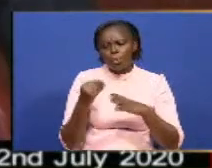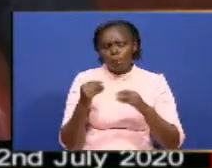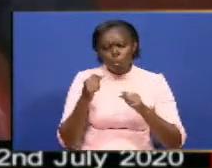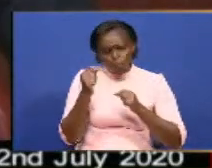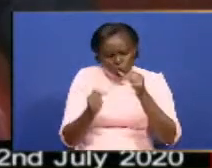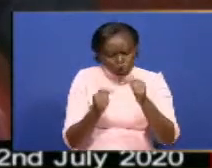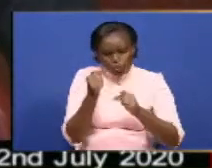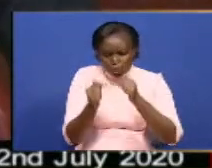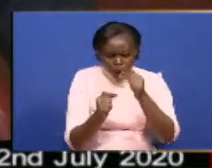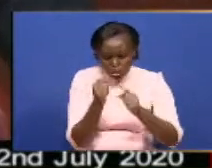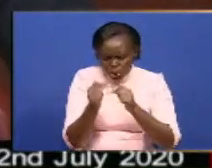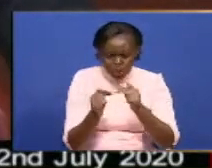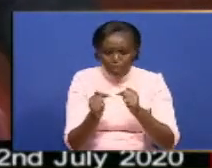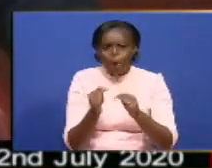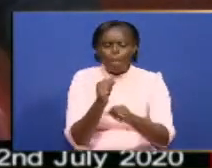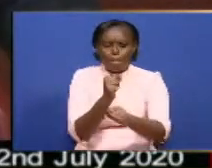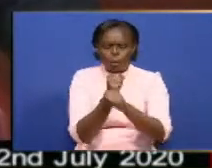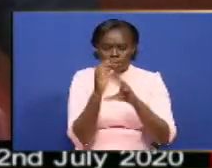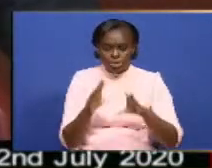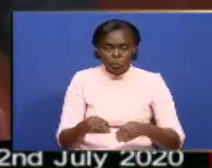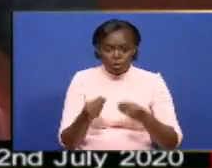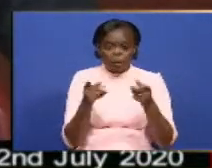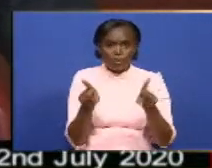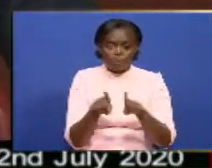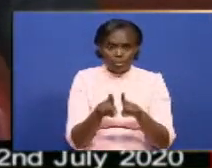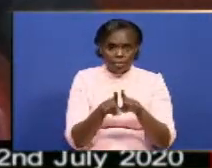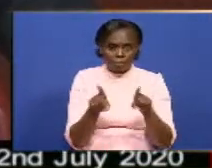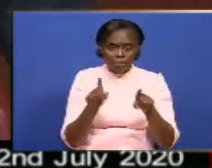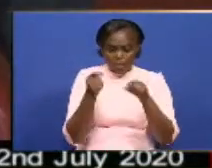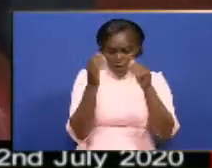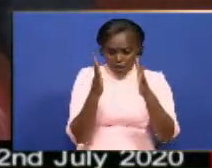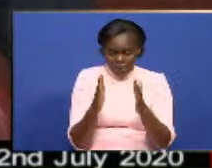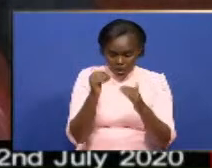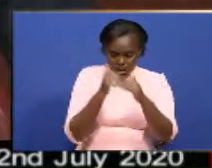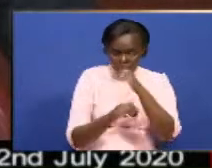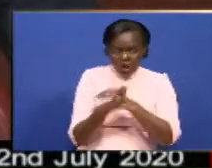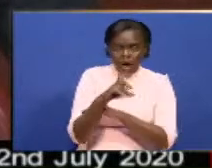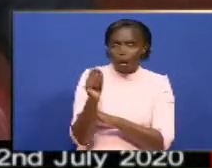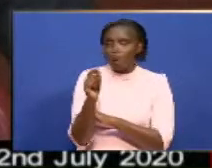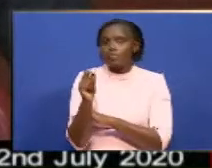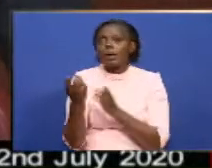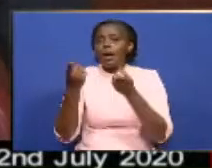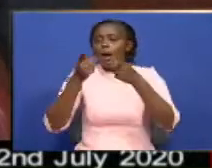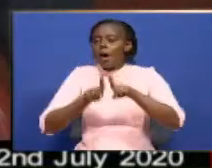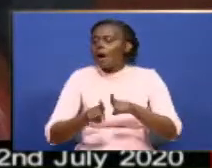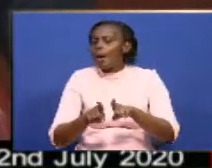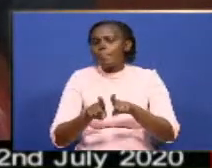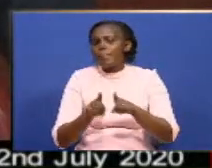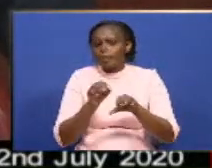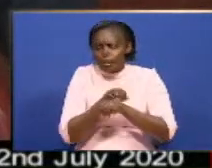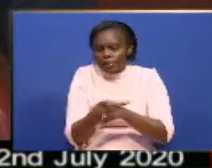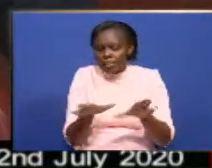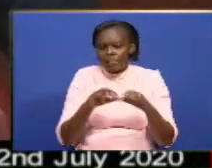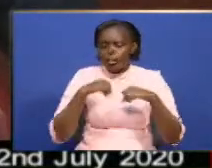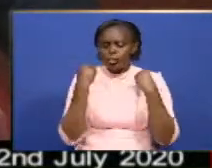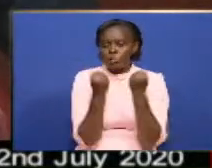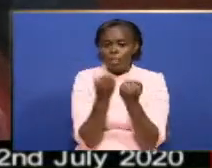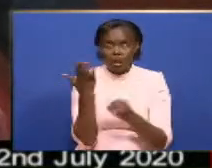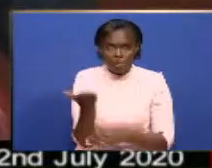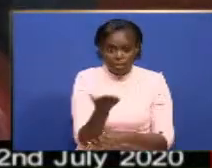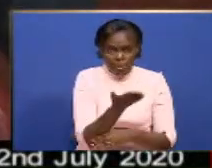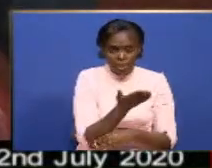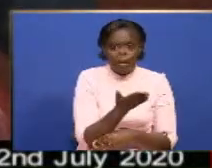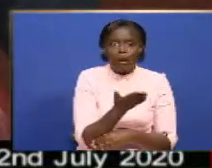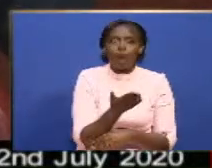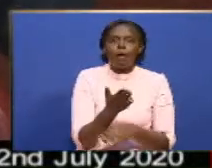unless they are given the same protection like Kenyans and the Children's Act, in the event they are ever integrated in the society, there will